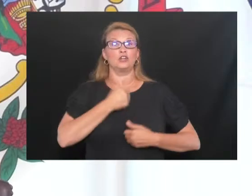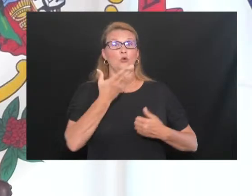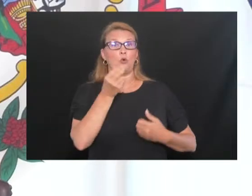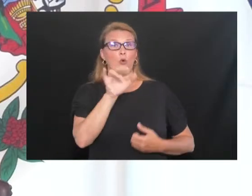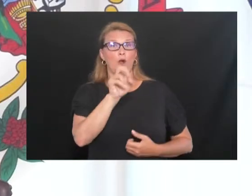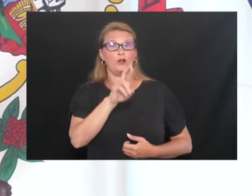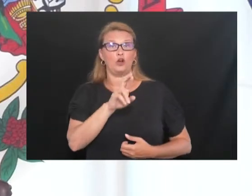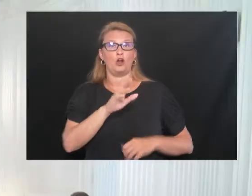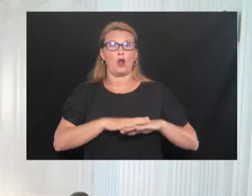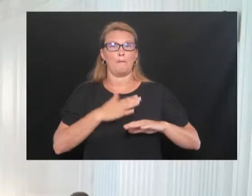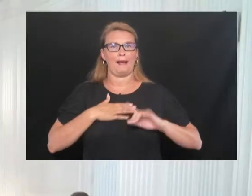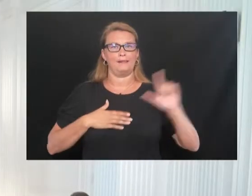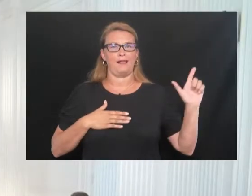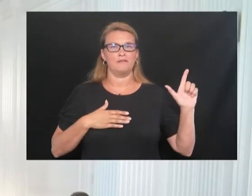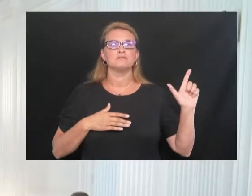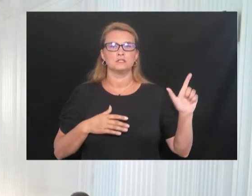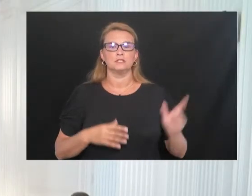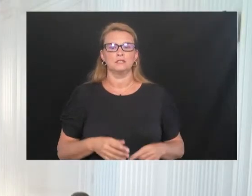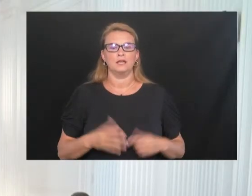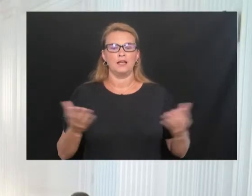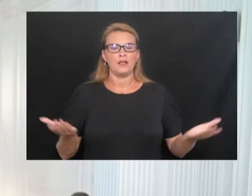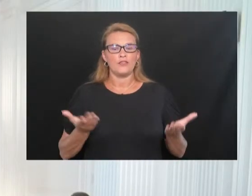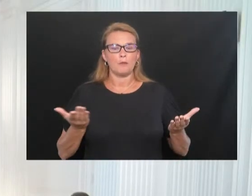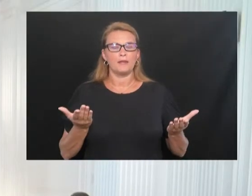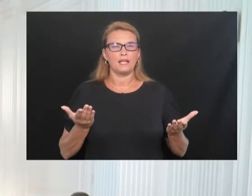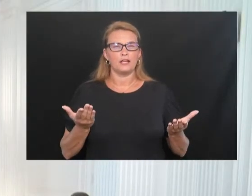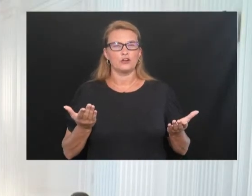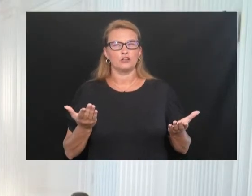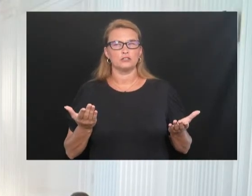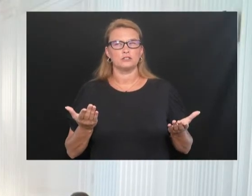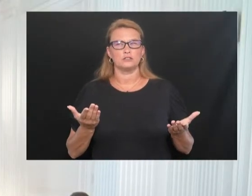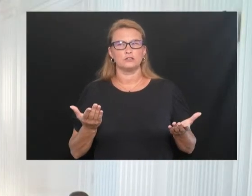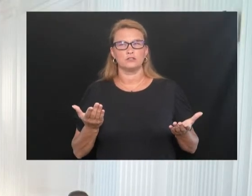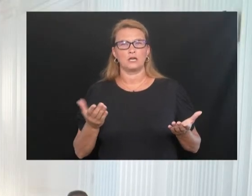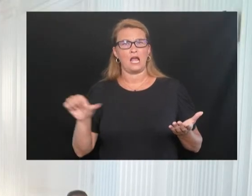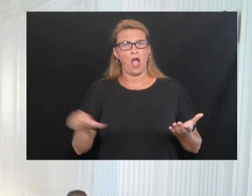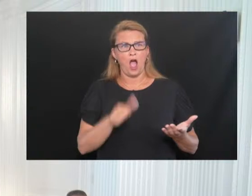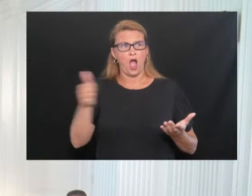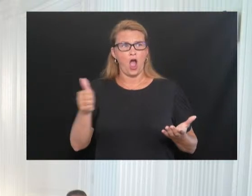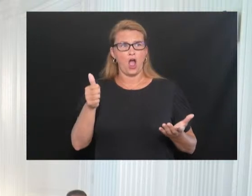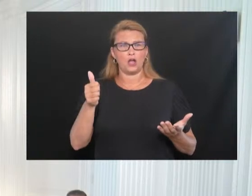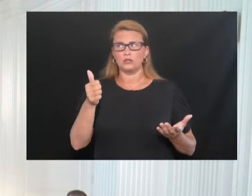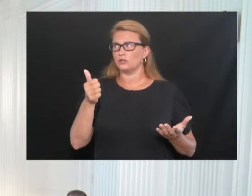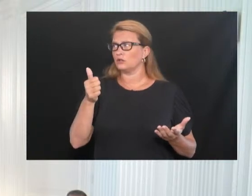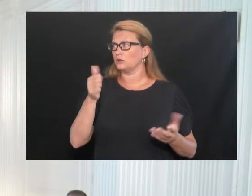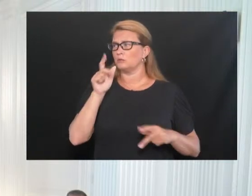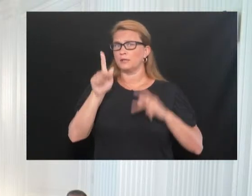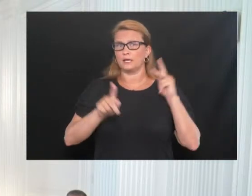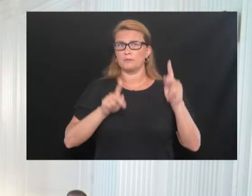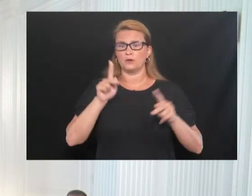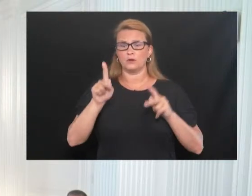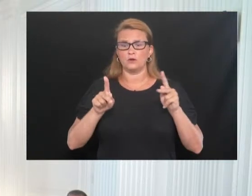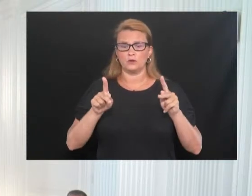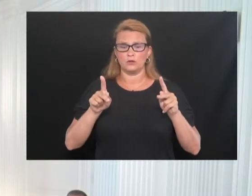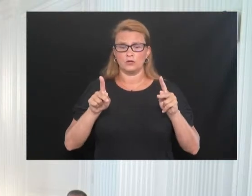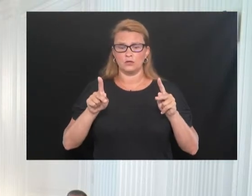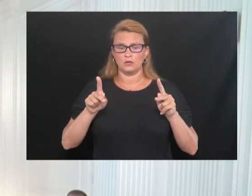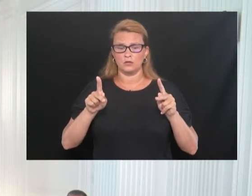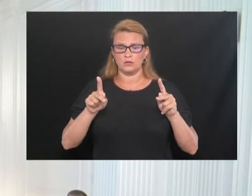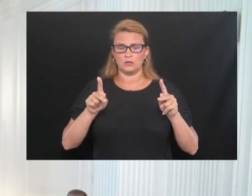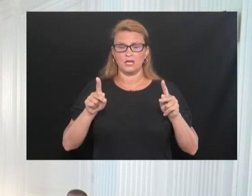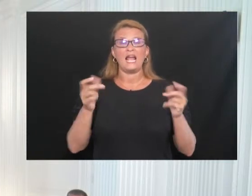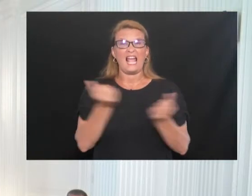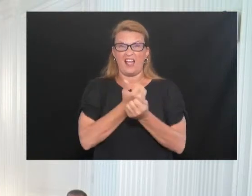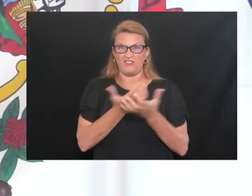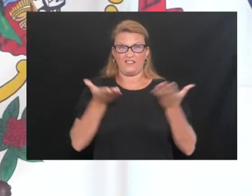on my left, and they'll be here. And I think, do we have anybody else? Do we have? Well, okay, you got all we got right